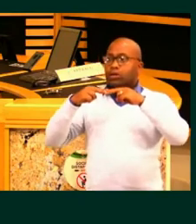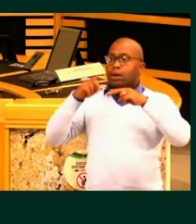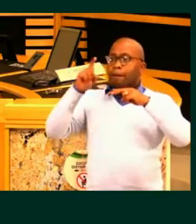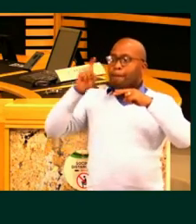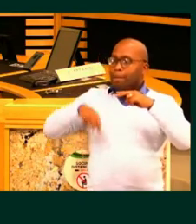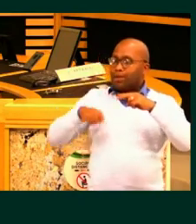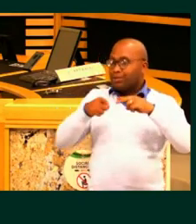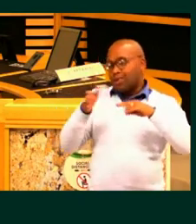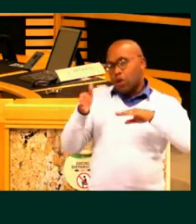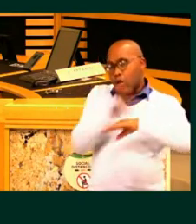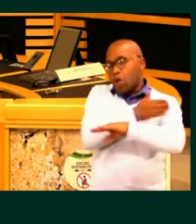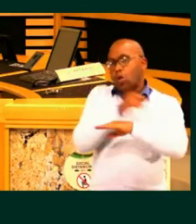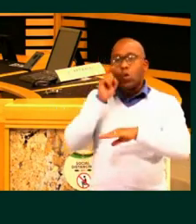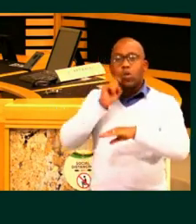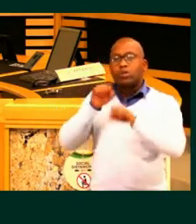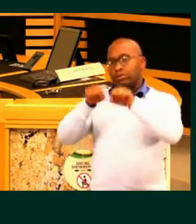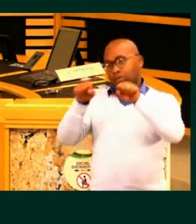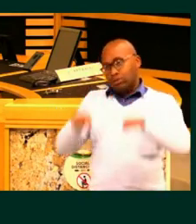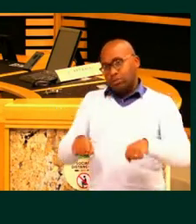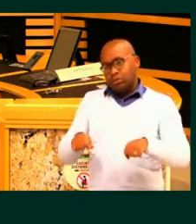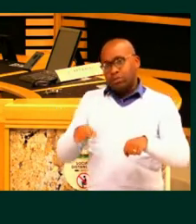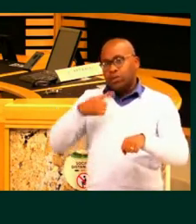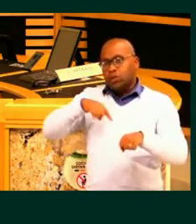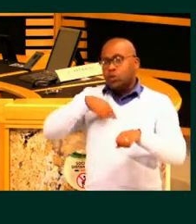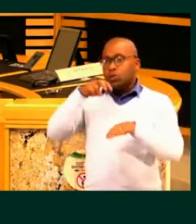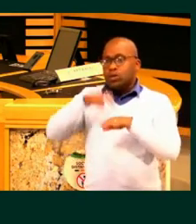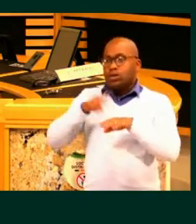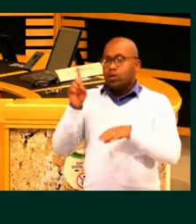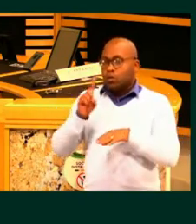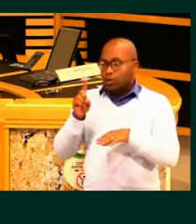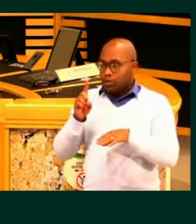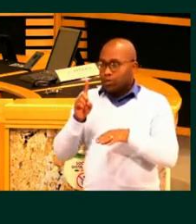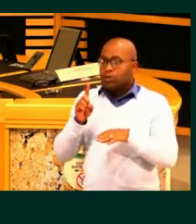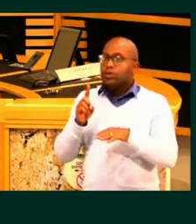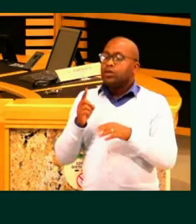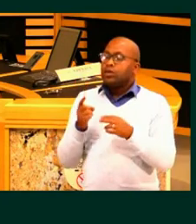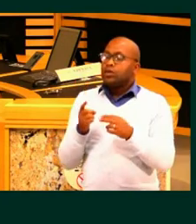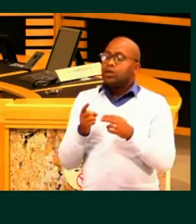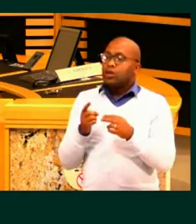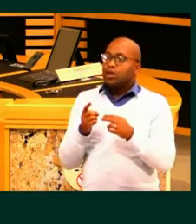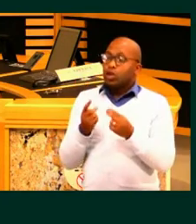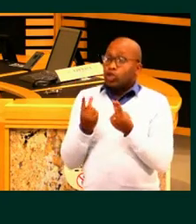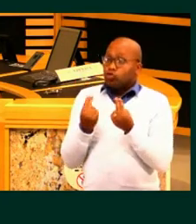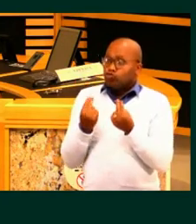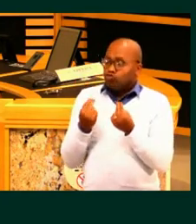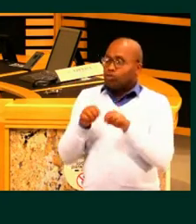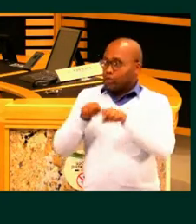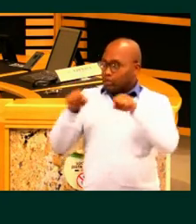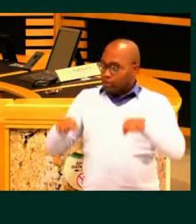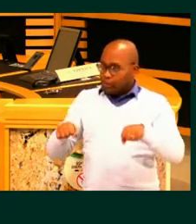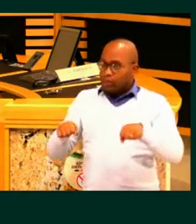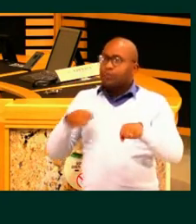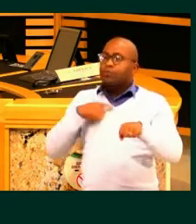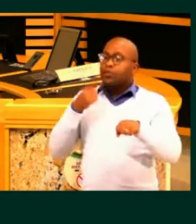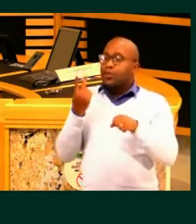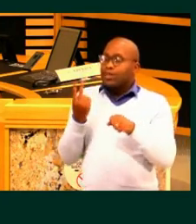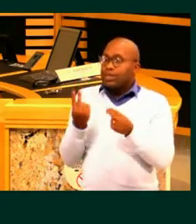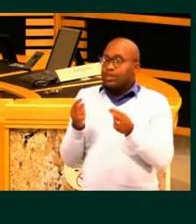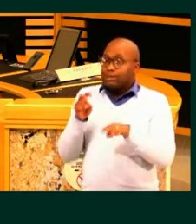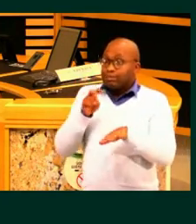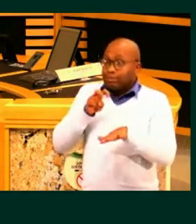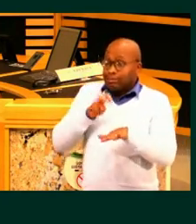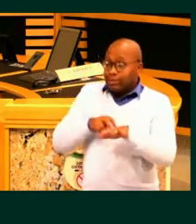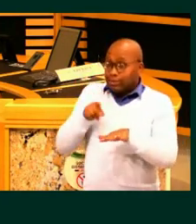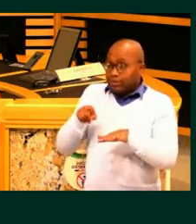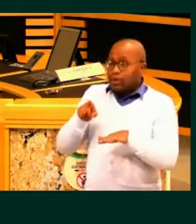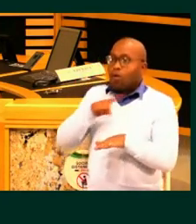in this province we really need Innovation MEC we need innovation in the sense of making